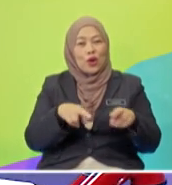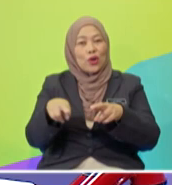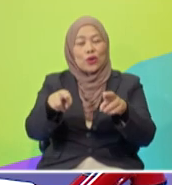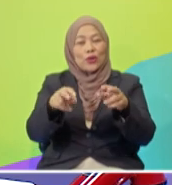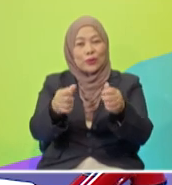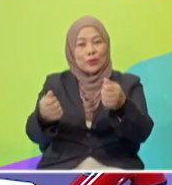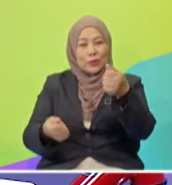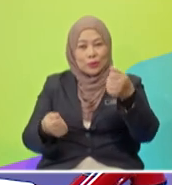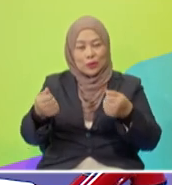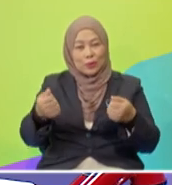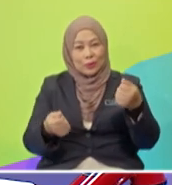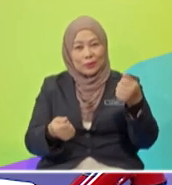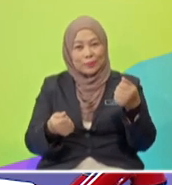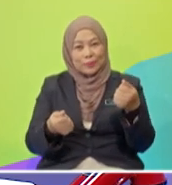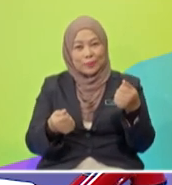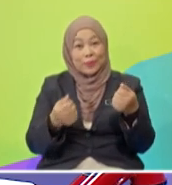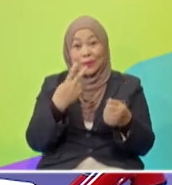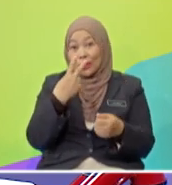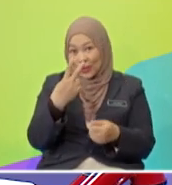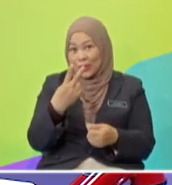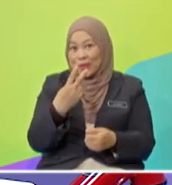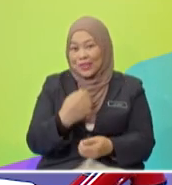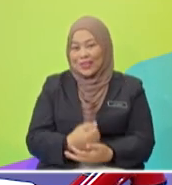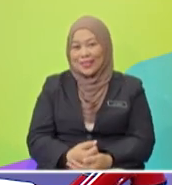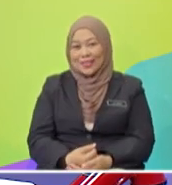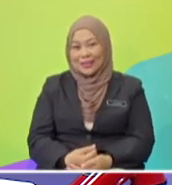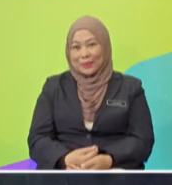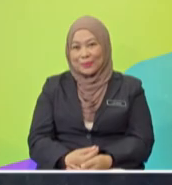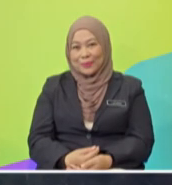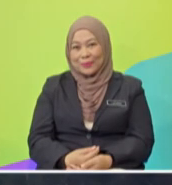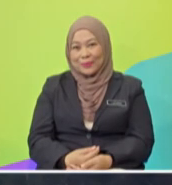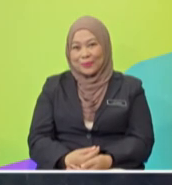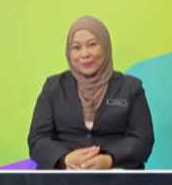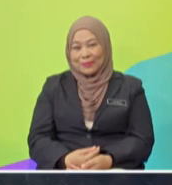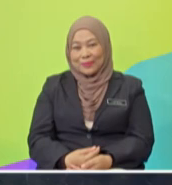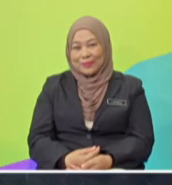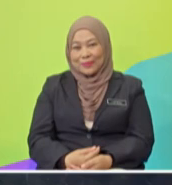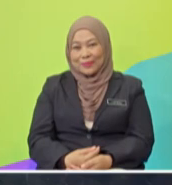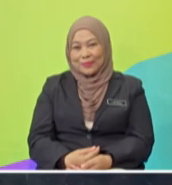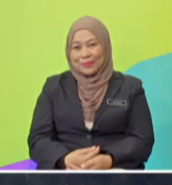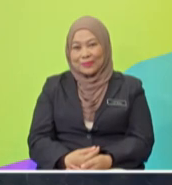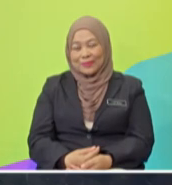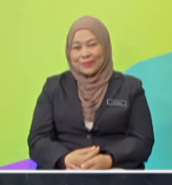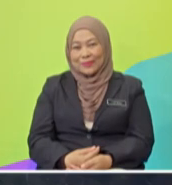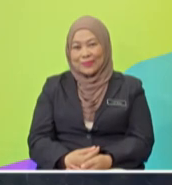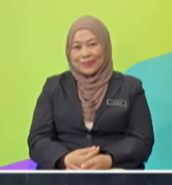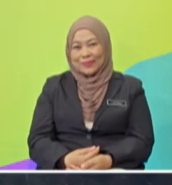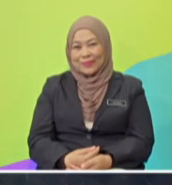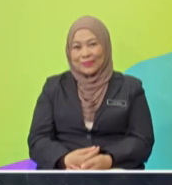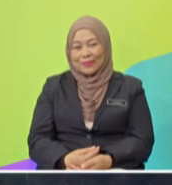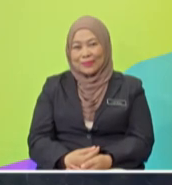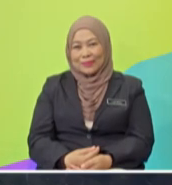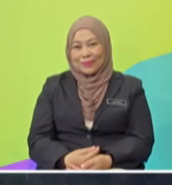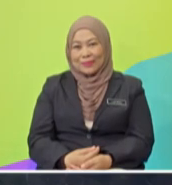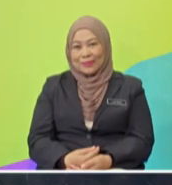All right. Do you want to see? Or maybe you could also show us from what we have here. So, what are